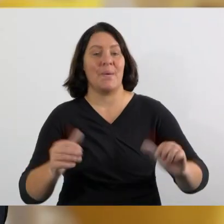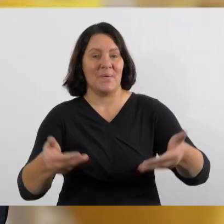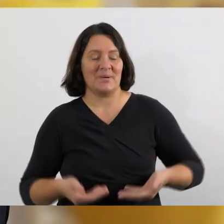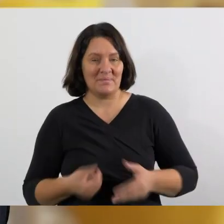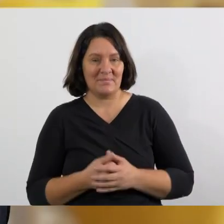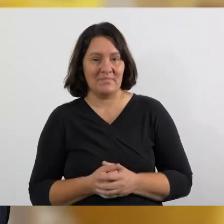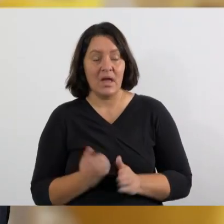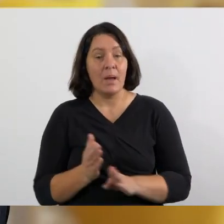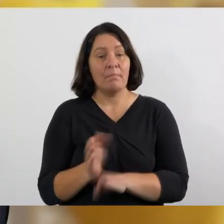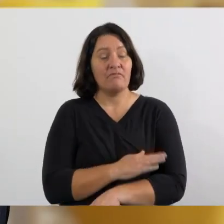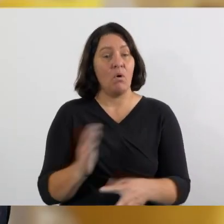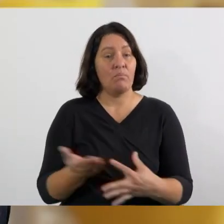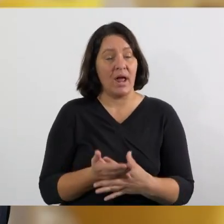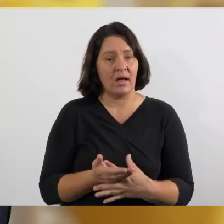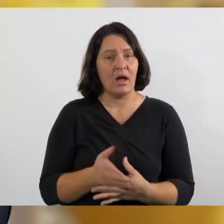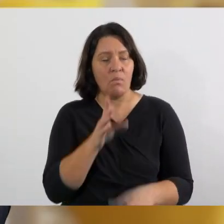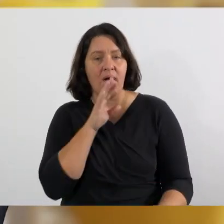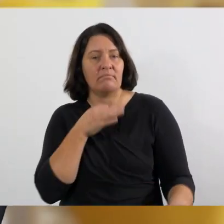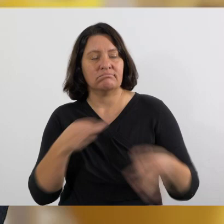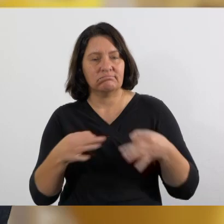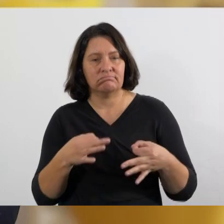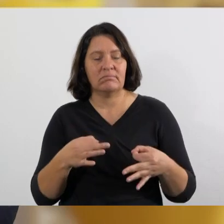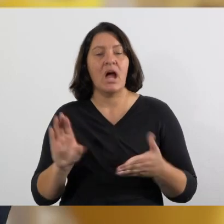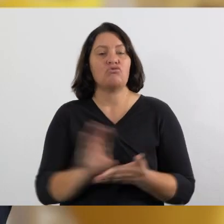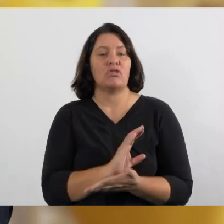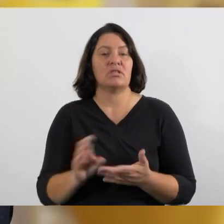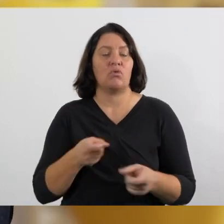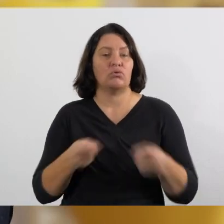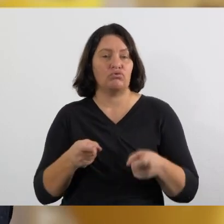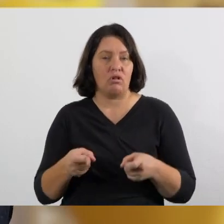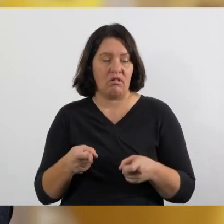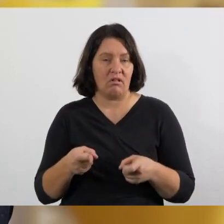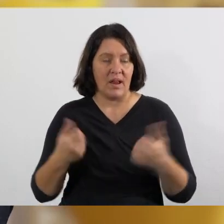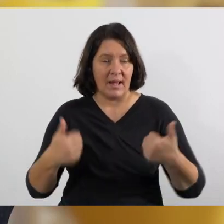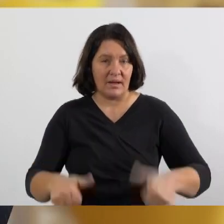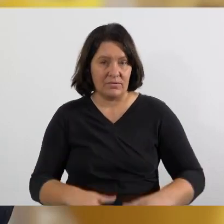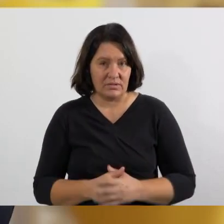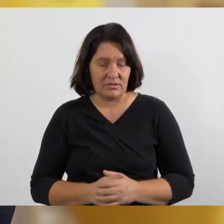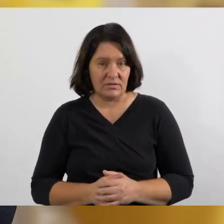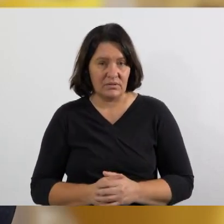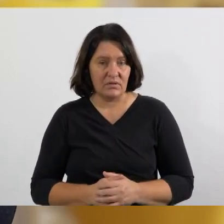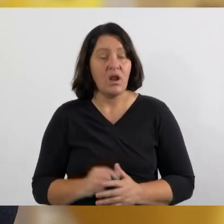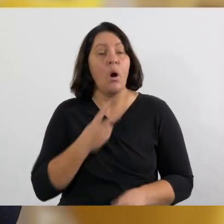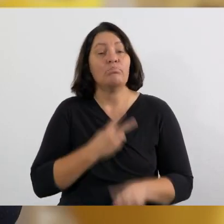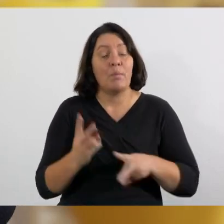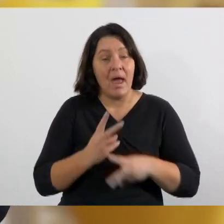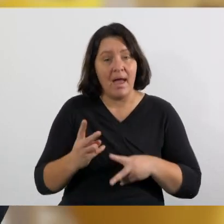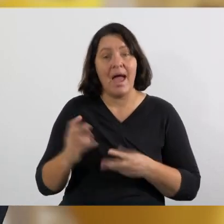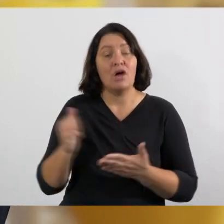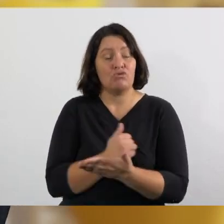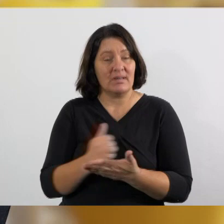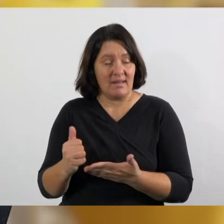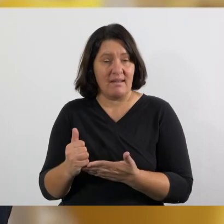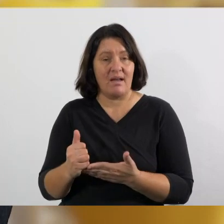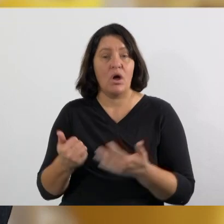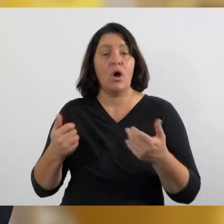Welcome back, dear learners. Before the ad break, we defined the Creditors Control Account. Remember, we are preparing the Creditors